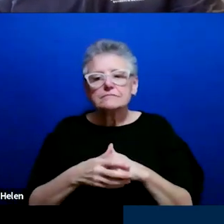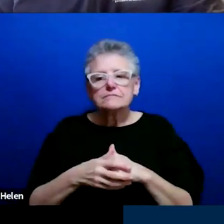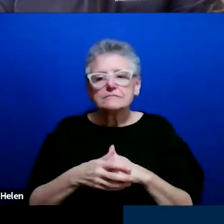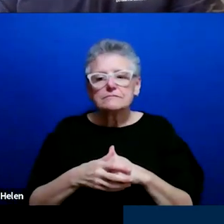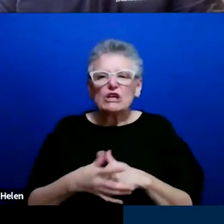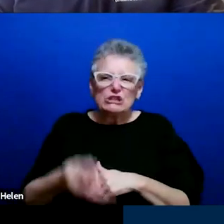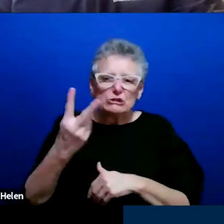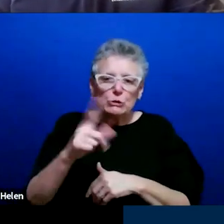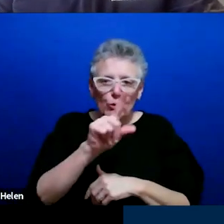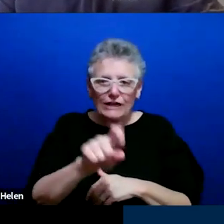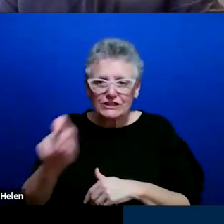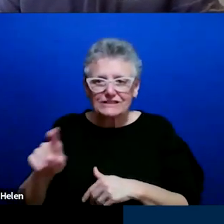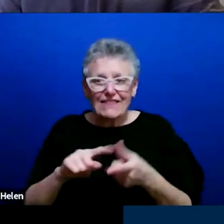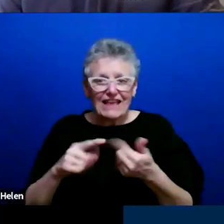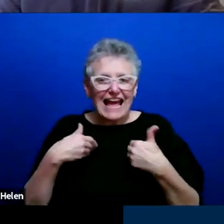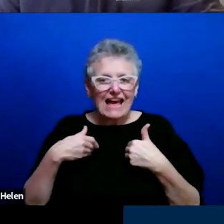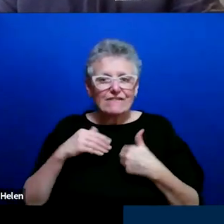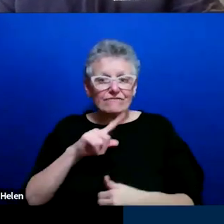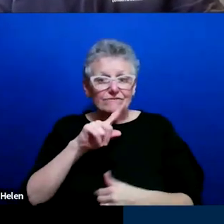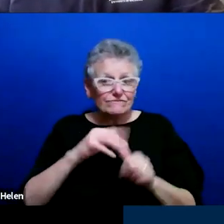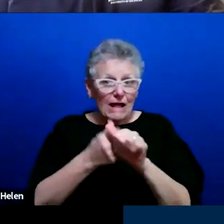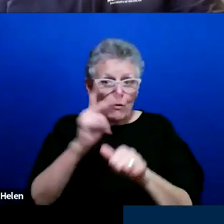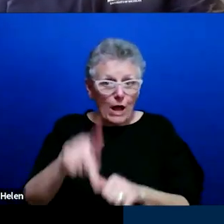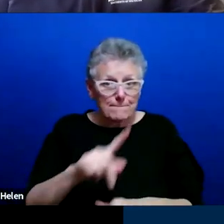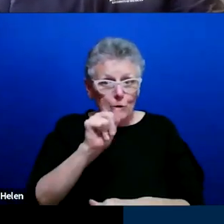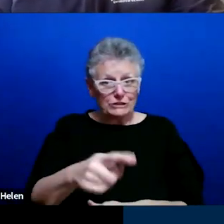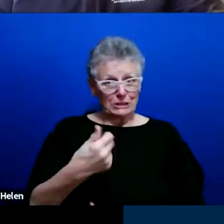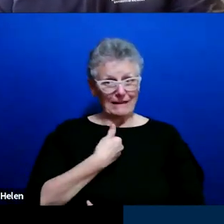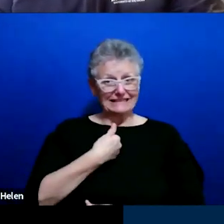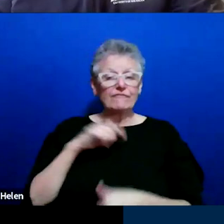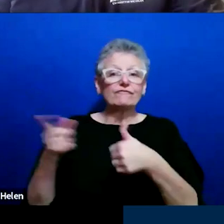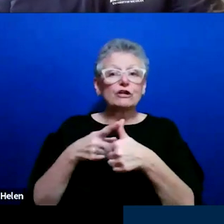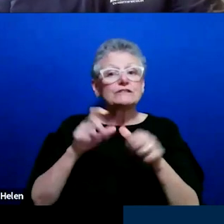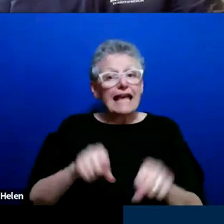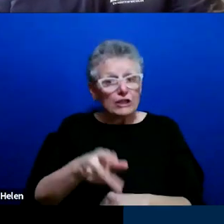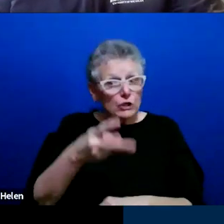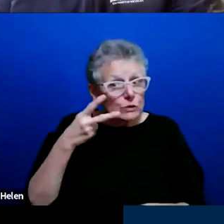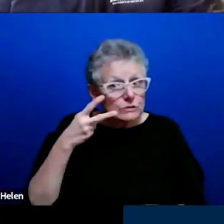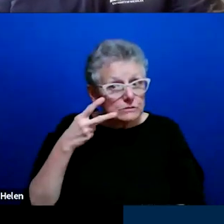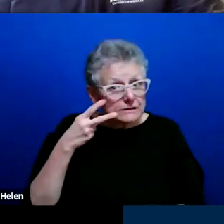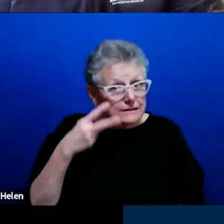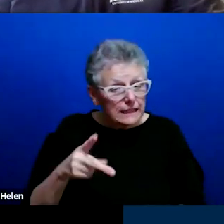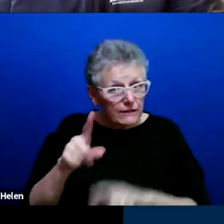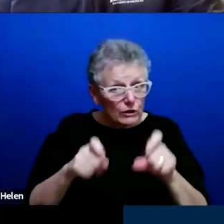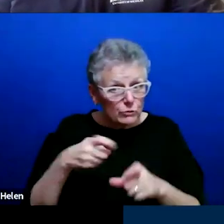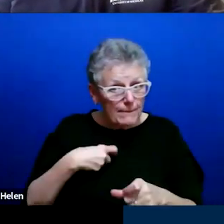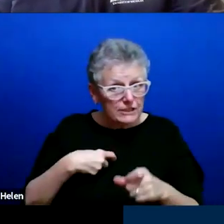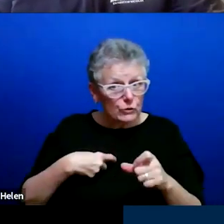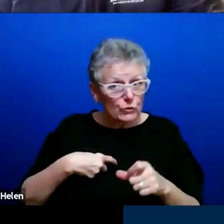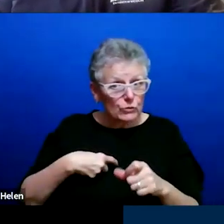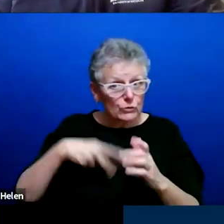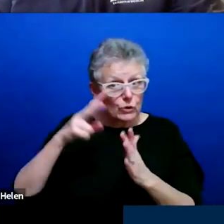do these 2 questions? And I do have a follow-up question as well. So the first one, are you able to see the question? Do you want me to read them out?